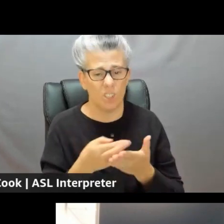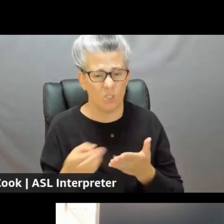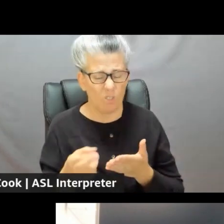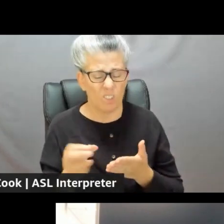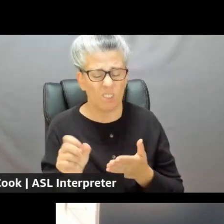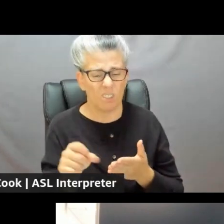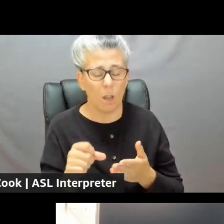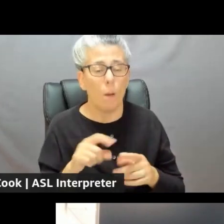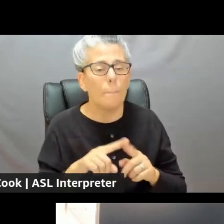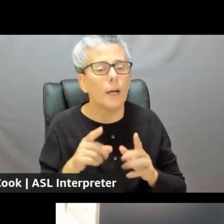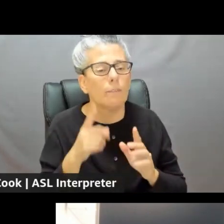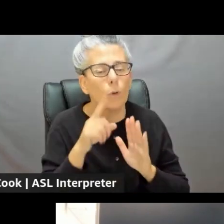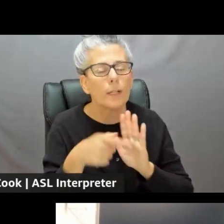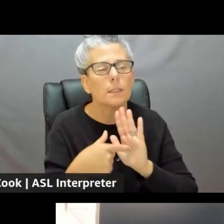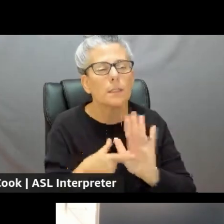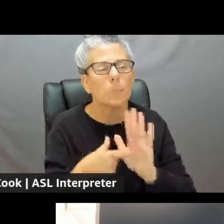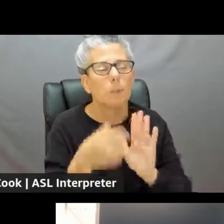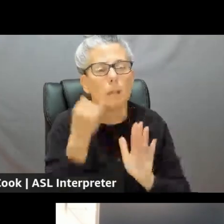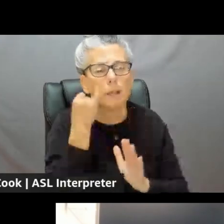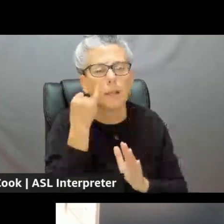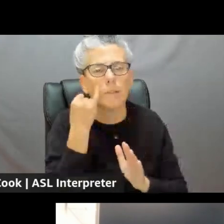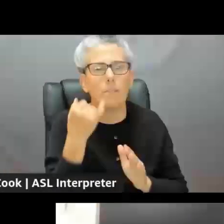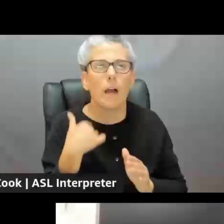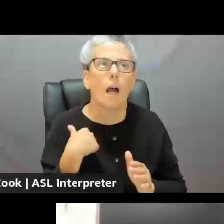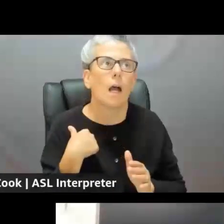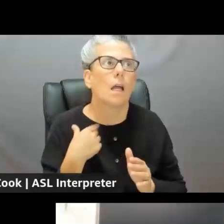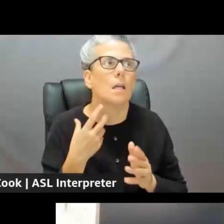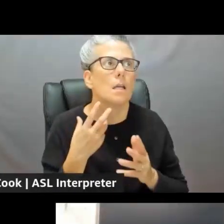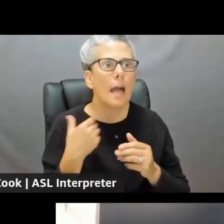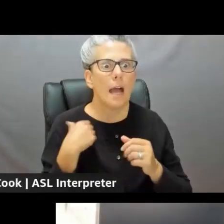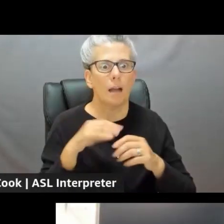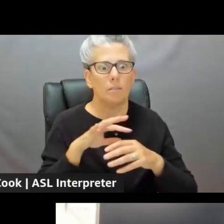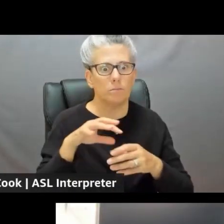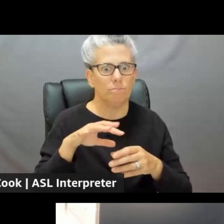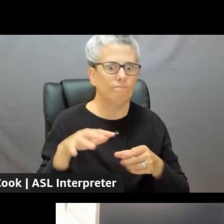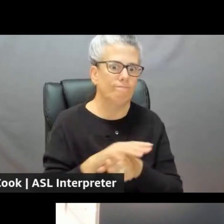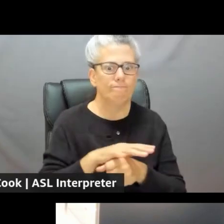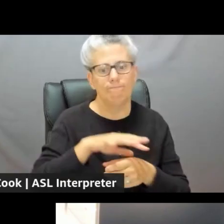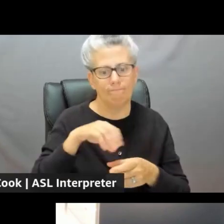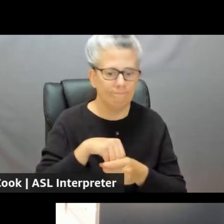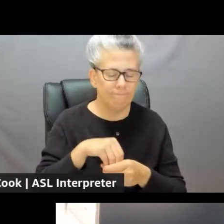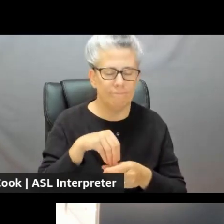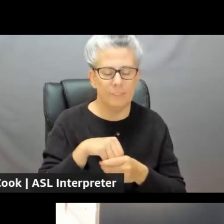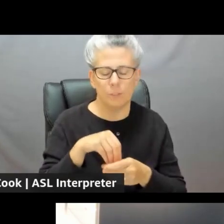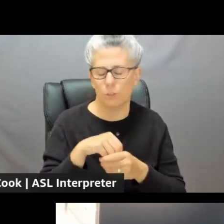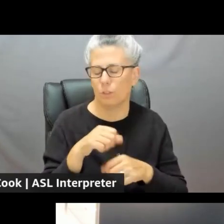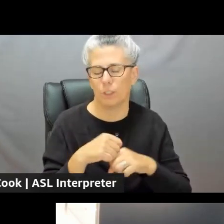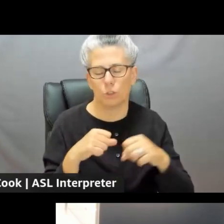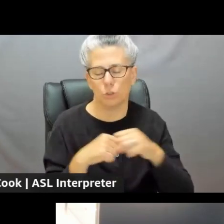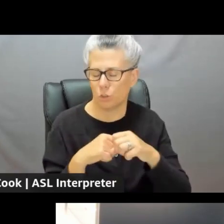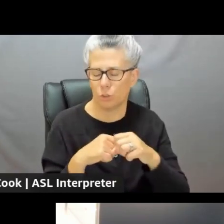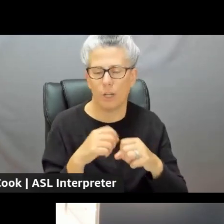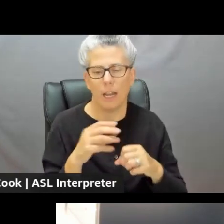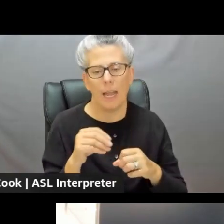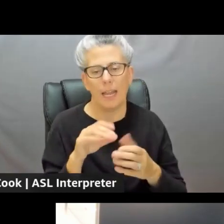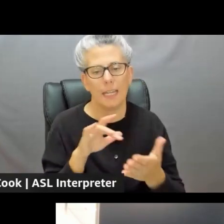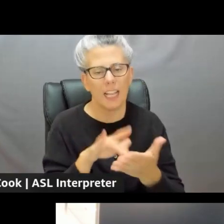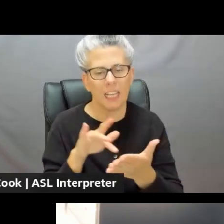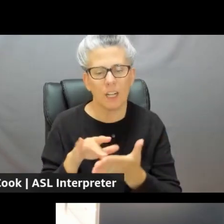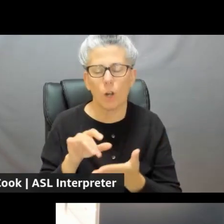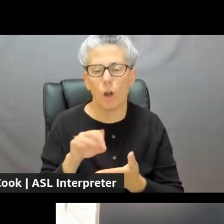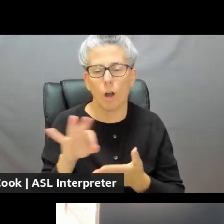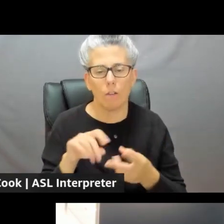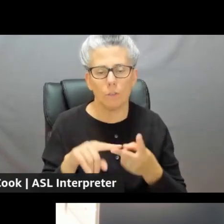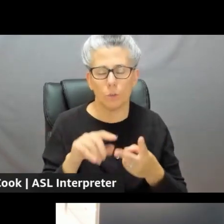let's say I do have like this entire infrastructure, right? That I had provisioned using ClickOps or some sort of like API